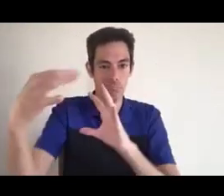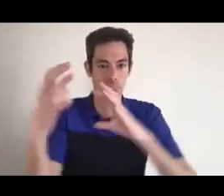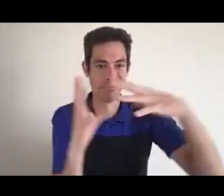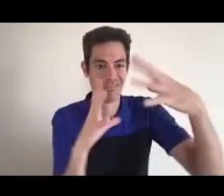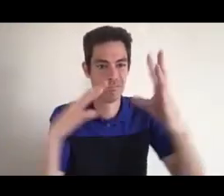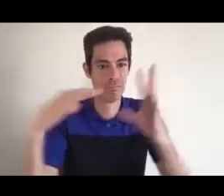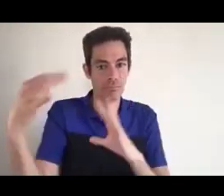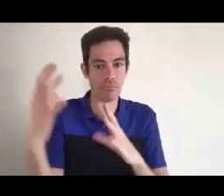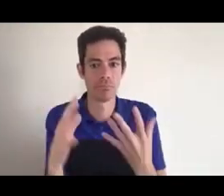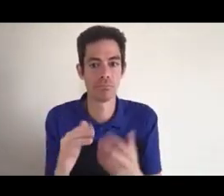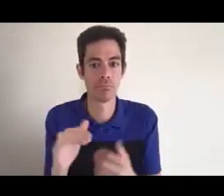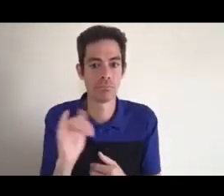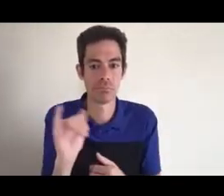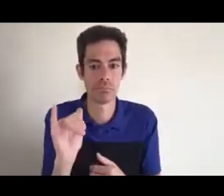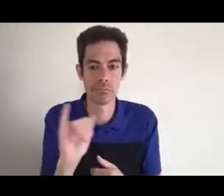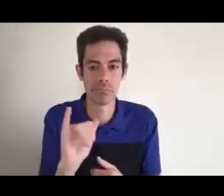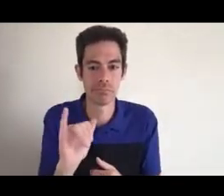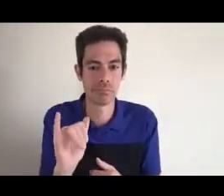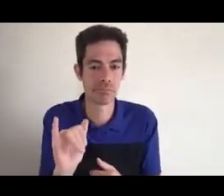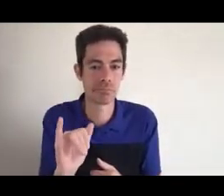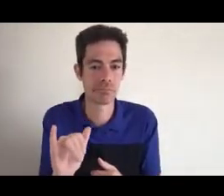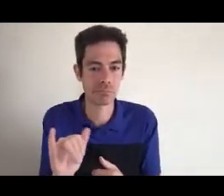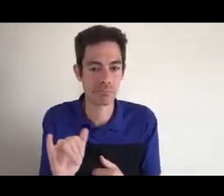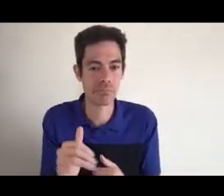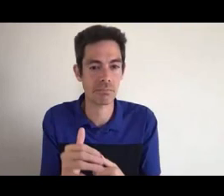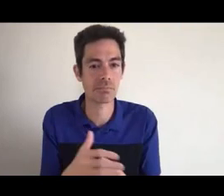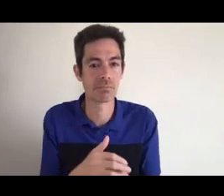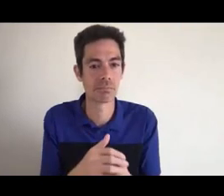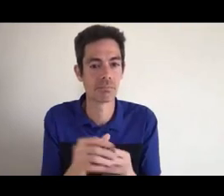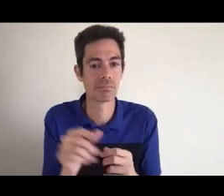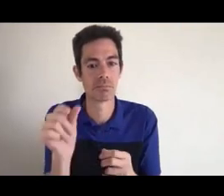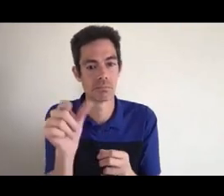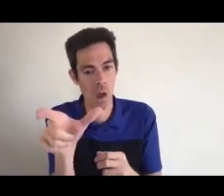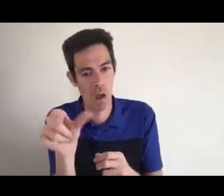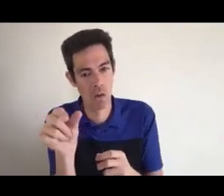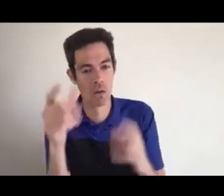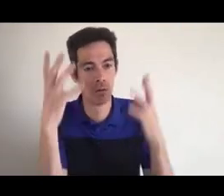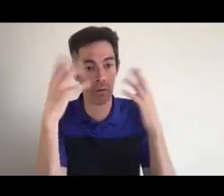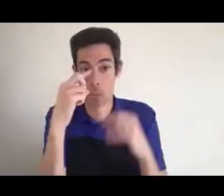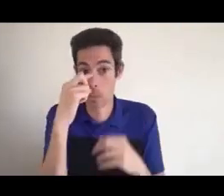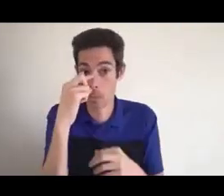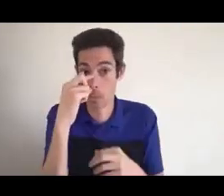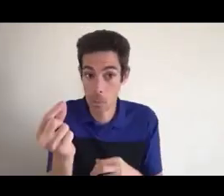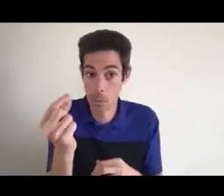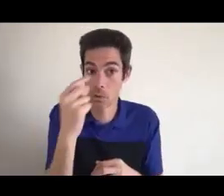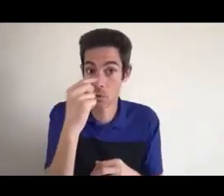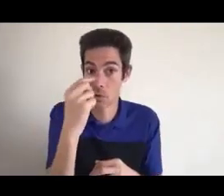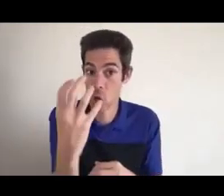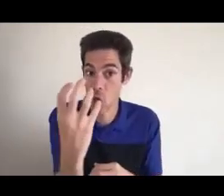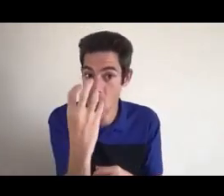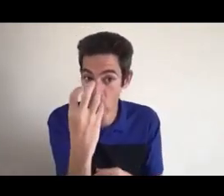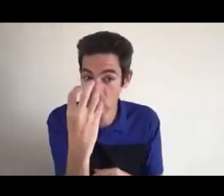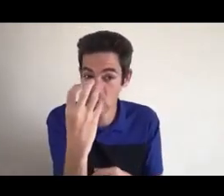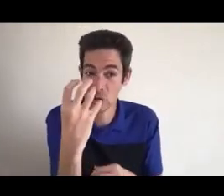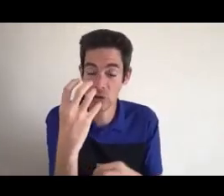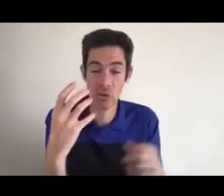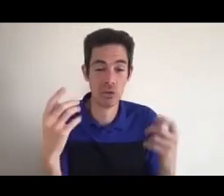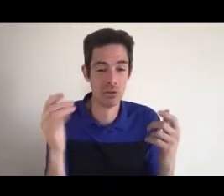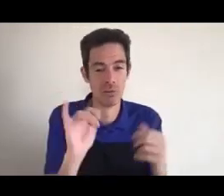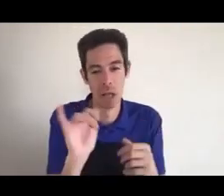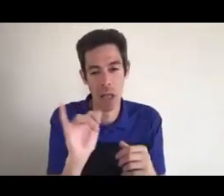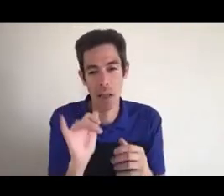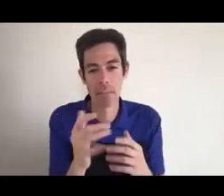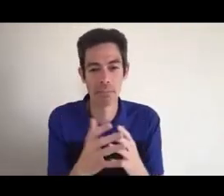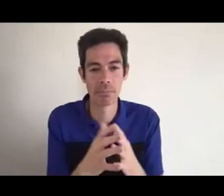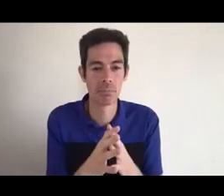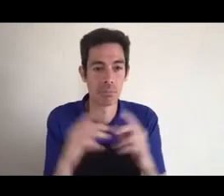you're showing the hair shape and you're showing the different features, small and large, the long nose, the